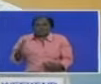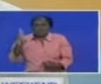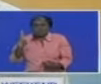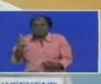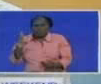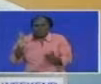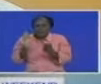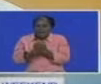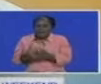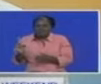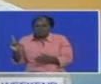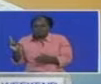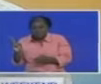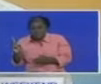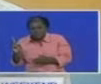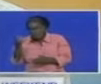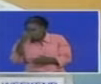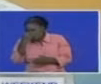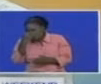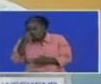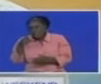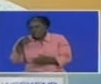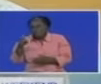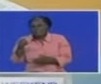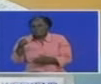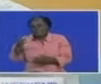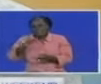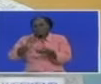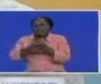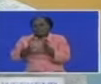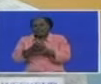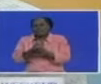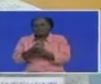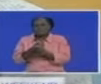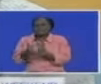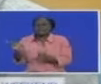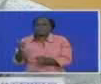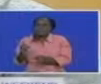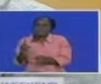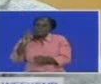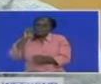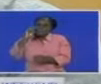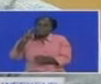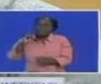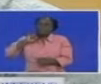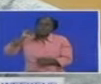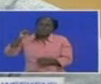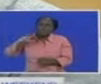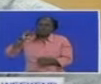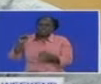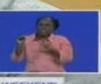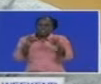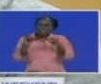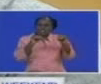now become a national issue just because these people have become presidents. And what you are seeing and all these political shifts that